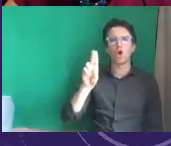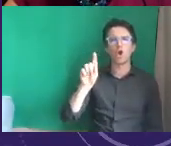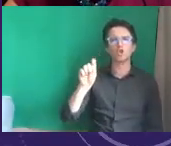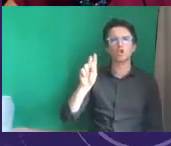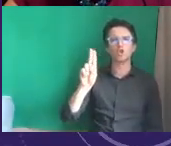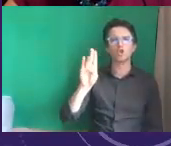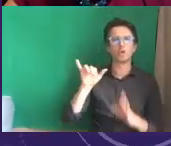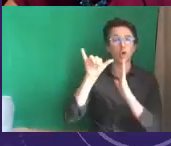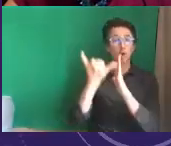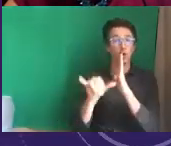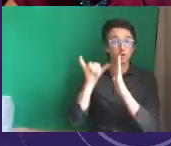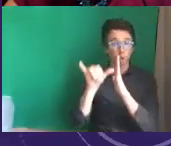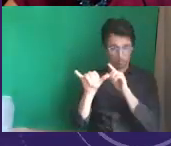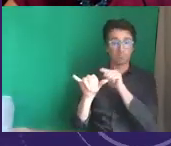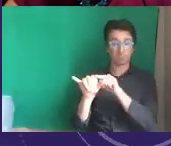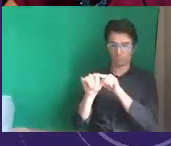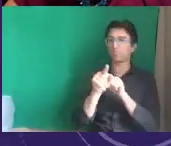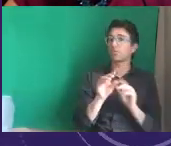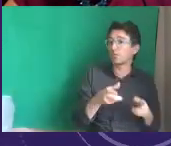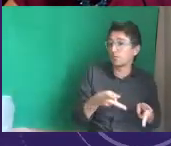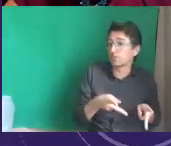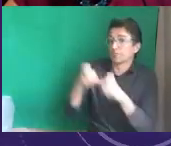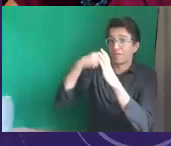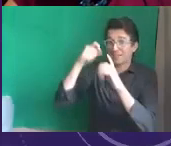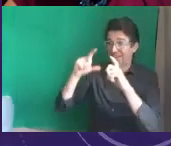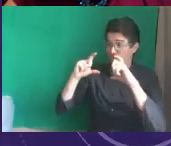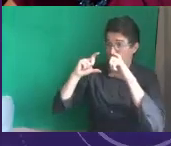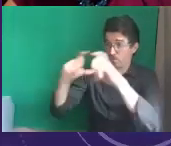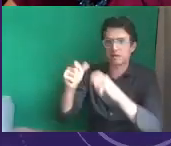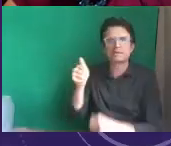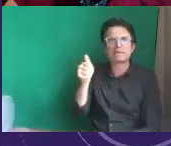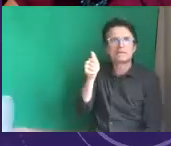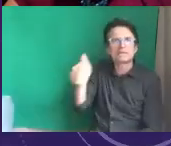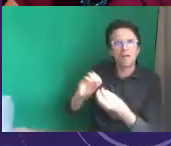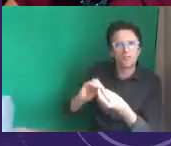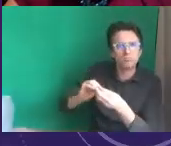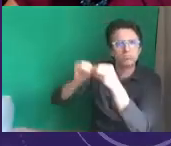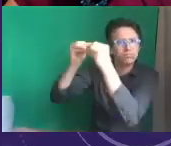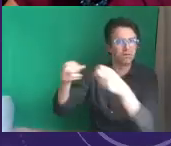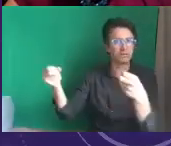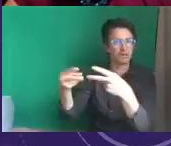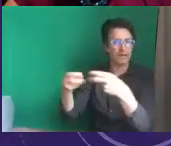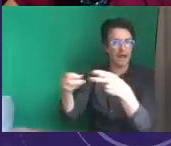And so then you can share that video link from YouTube into your Facebook.